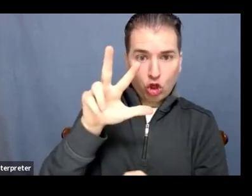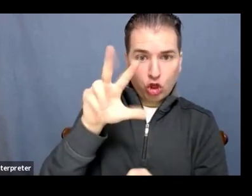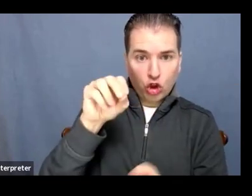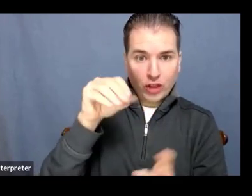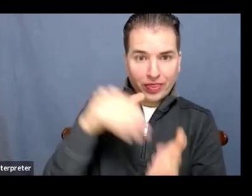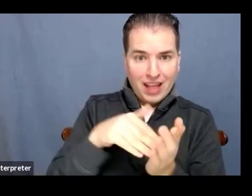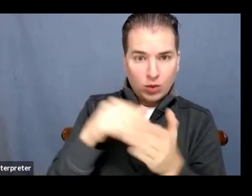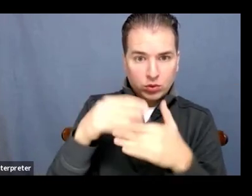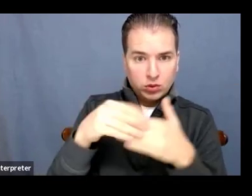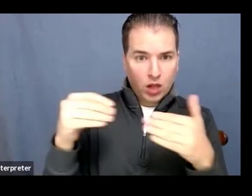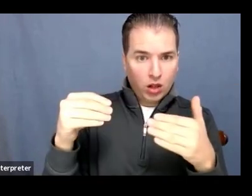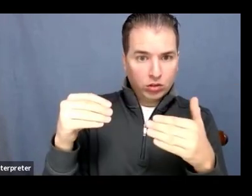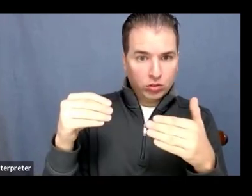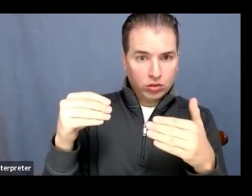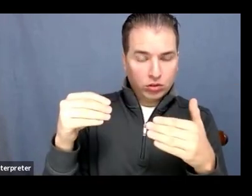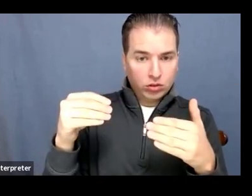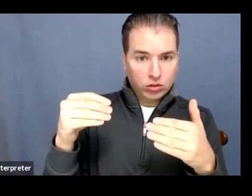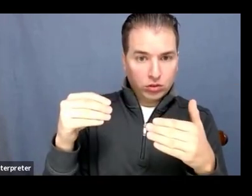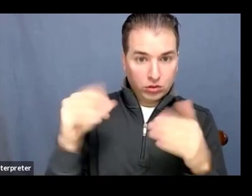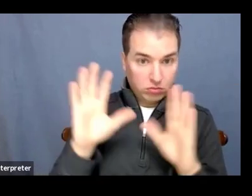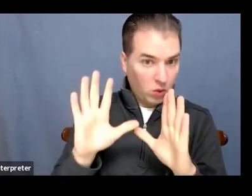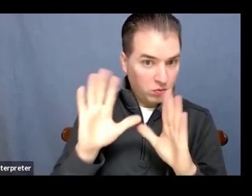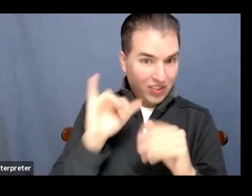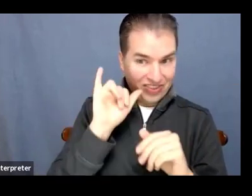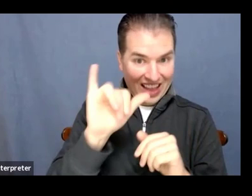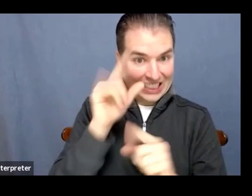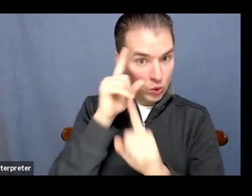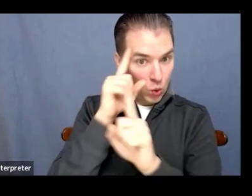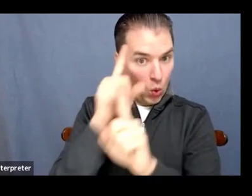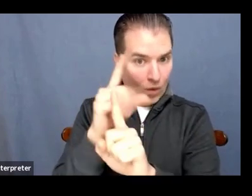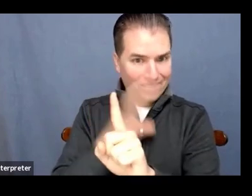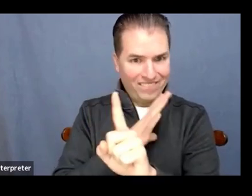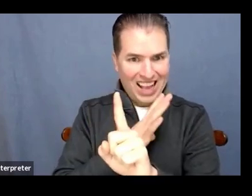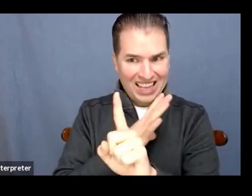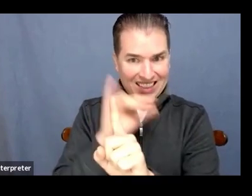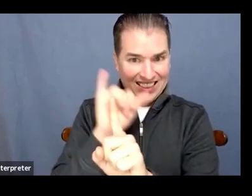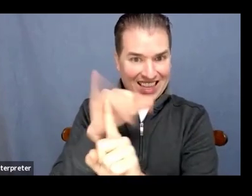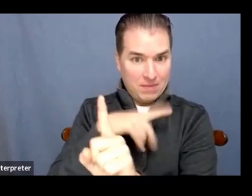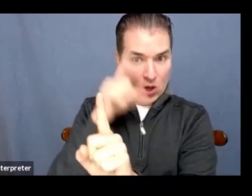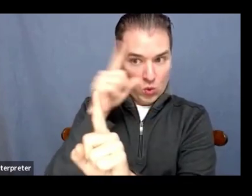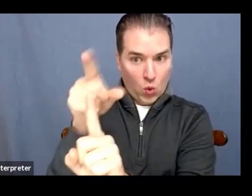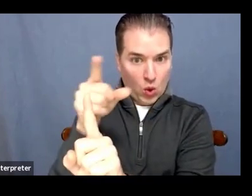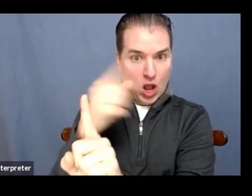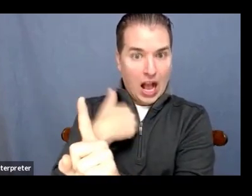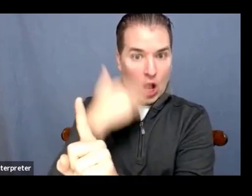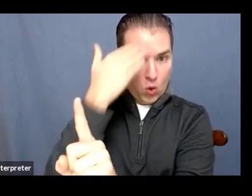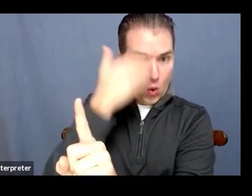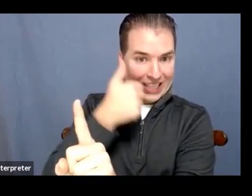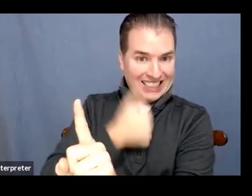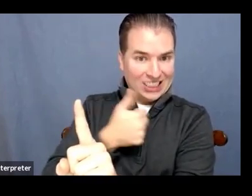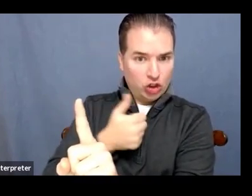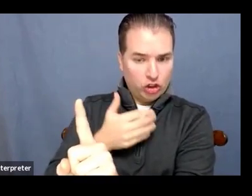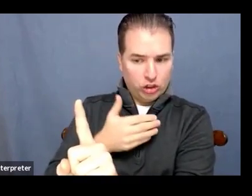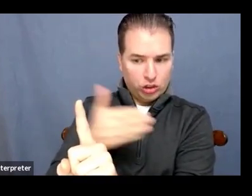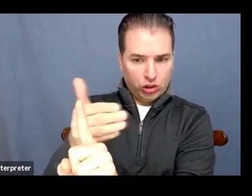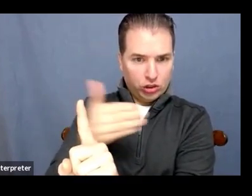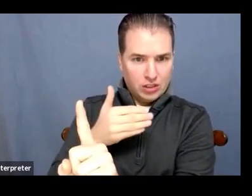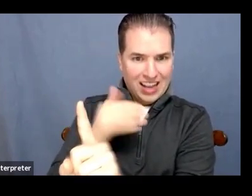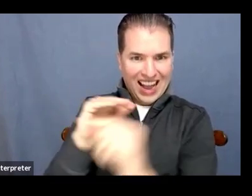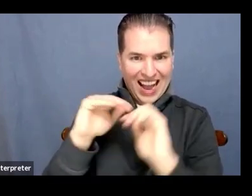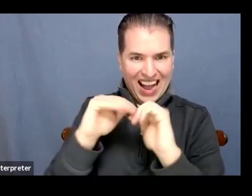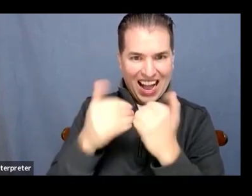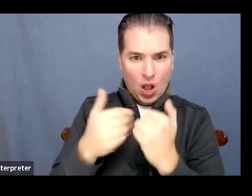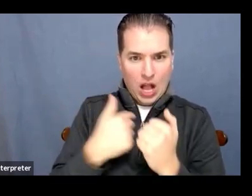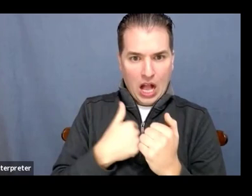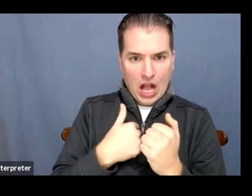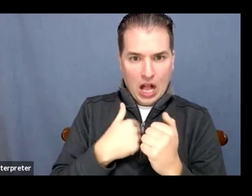much as we're going after people and customers and working towards changing their behaviors as a marketer,